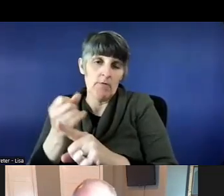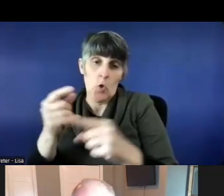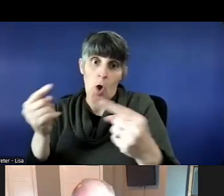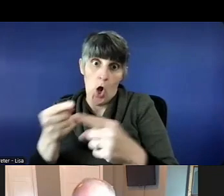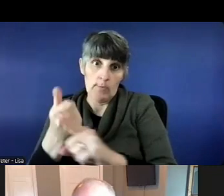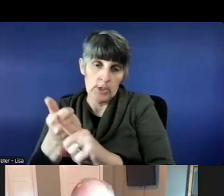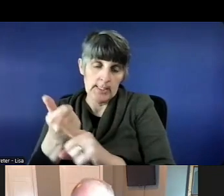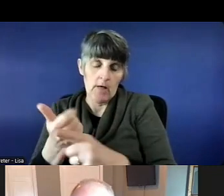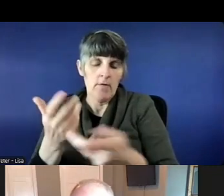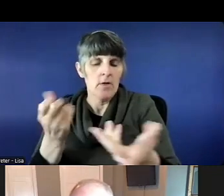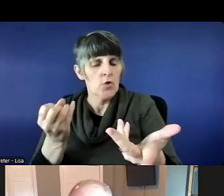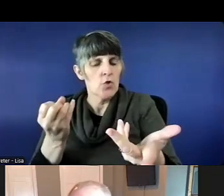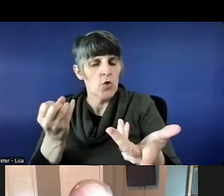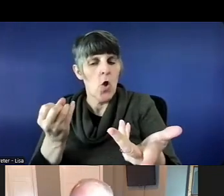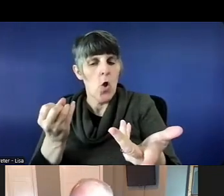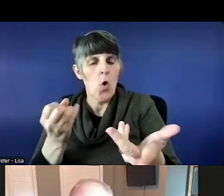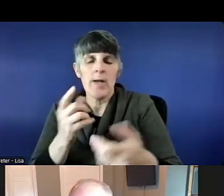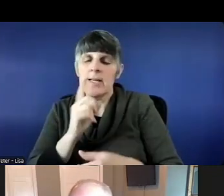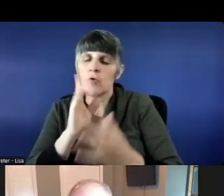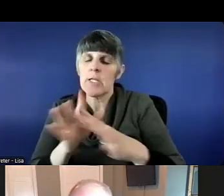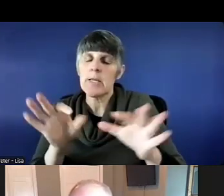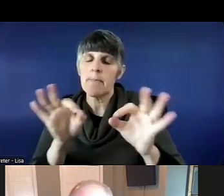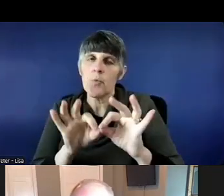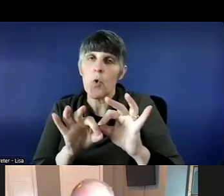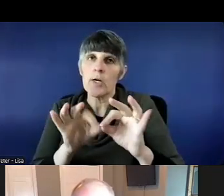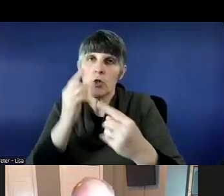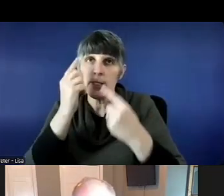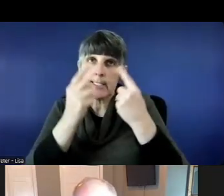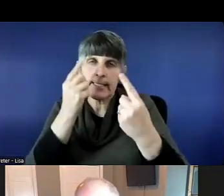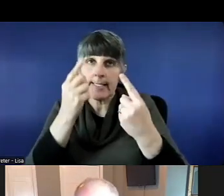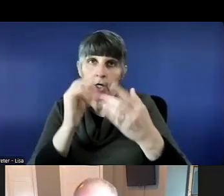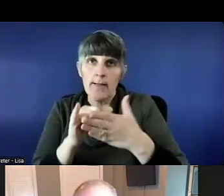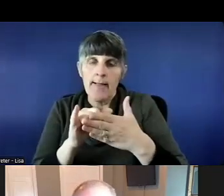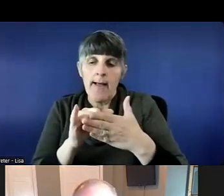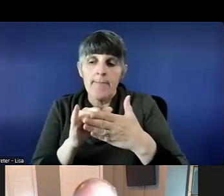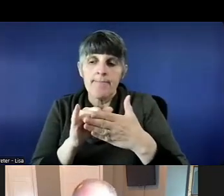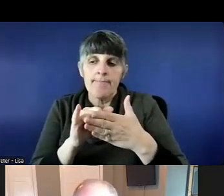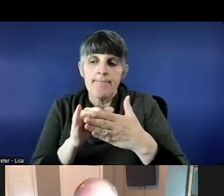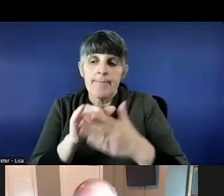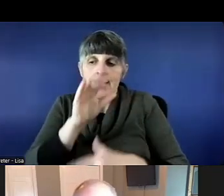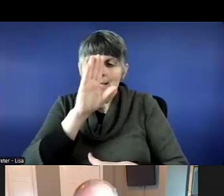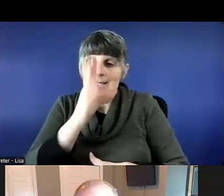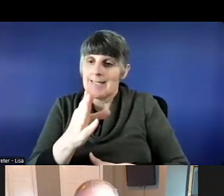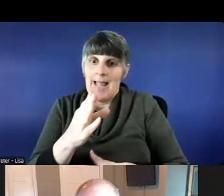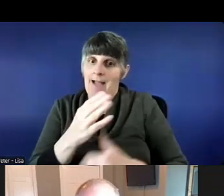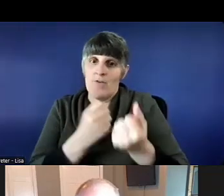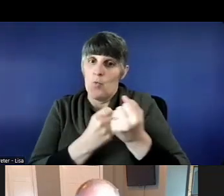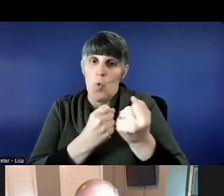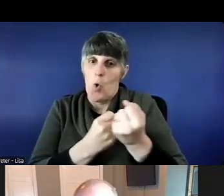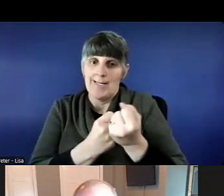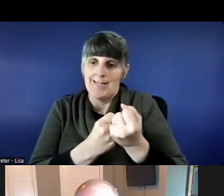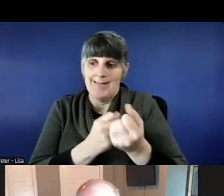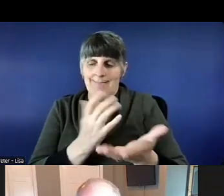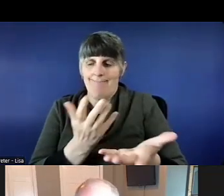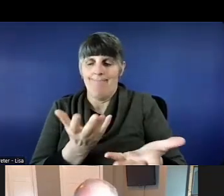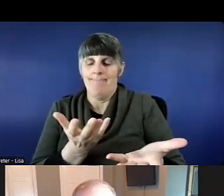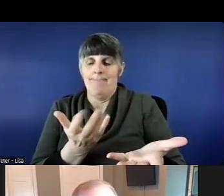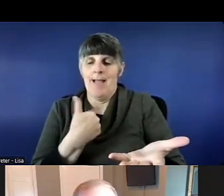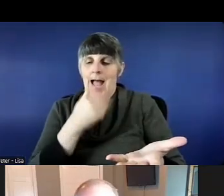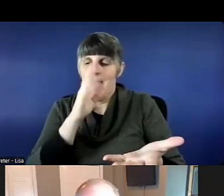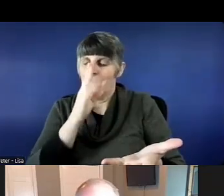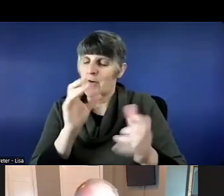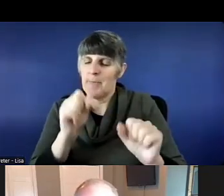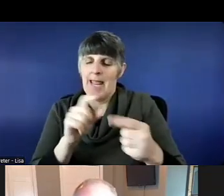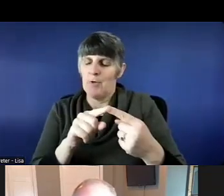self. So it's really important to just consider that it's never warranted, that you couldn't, I've never been able